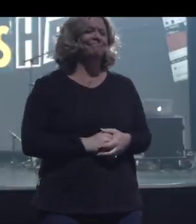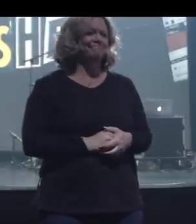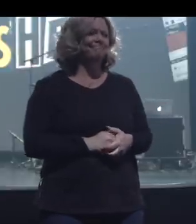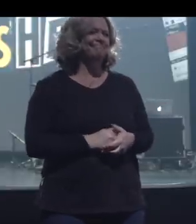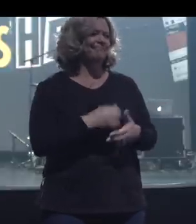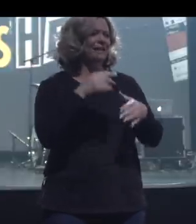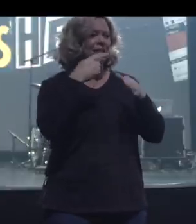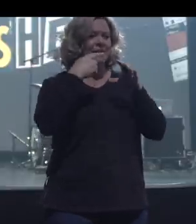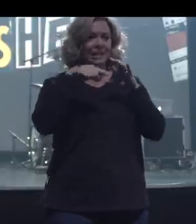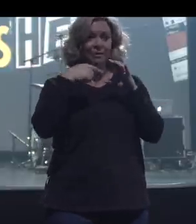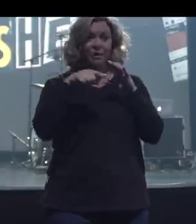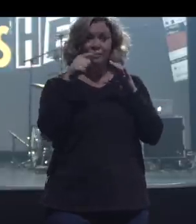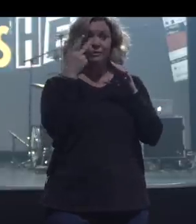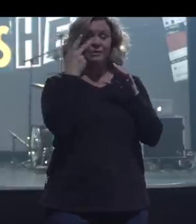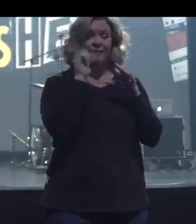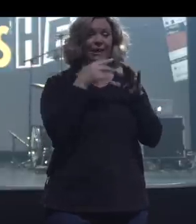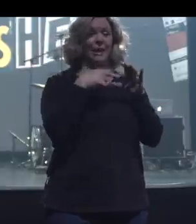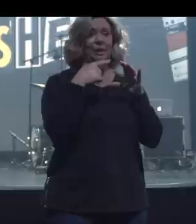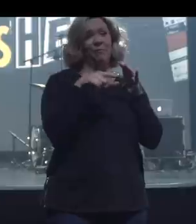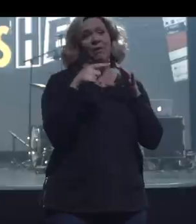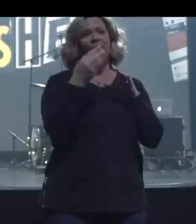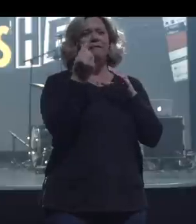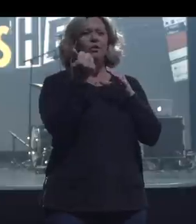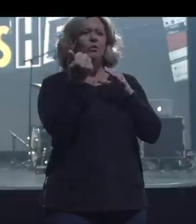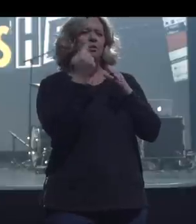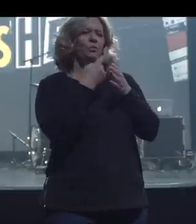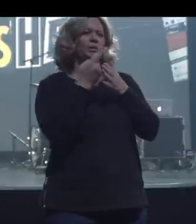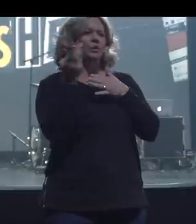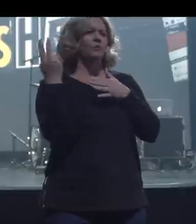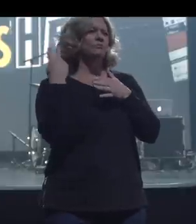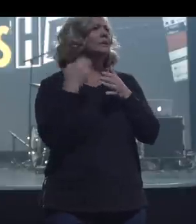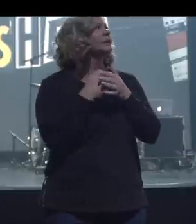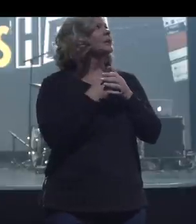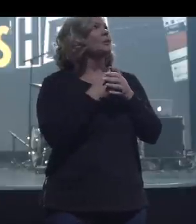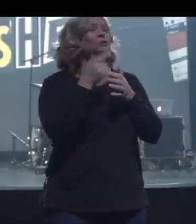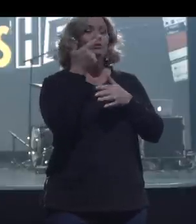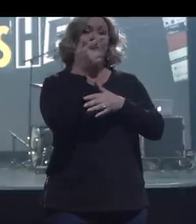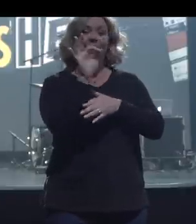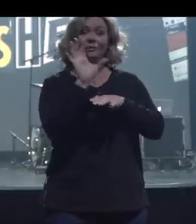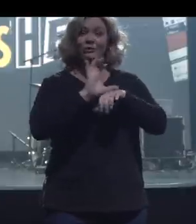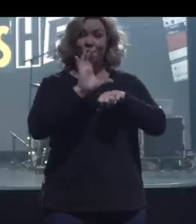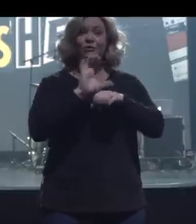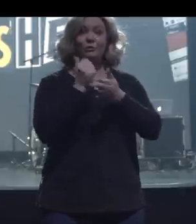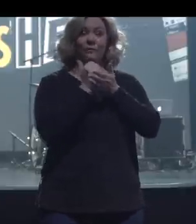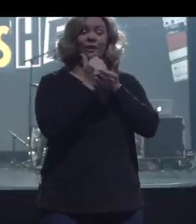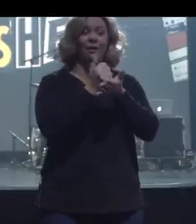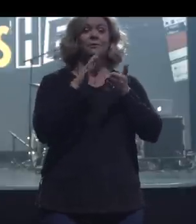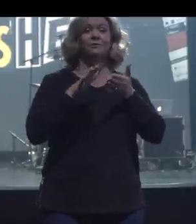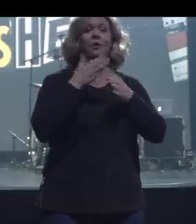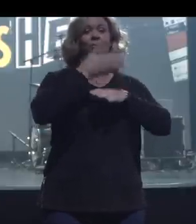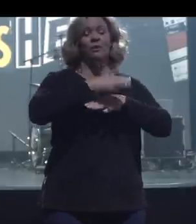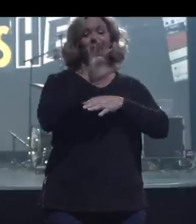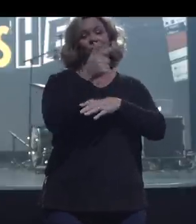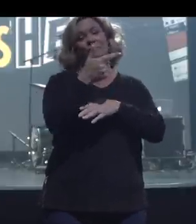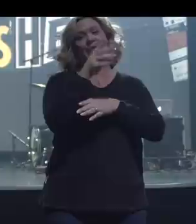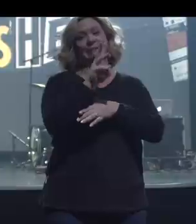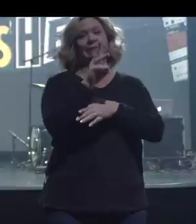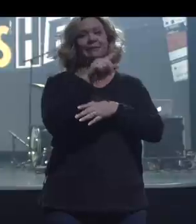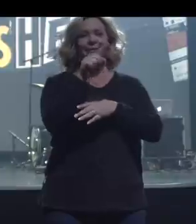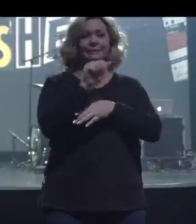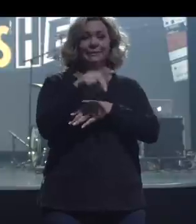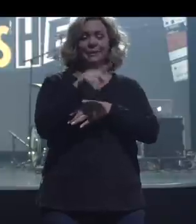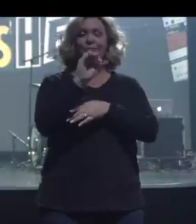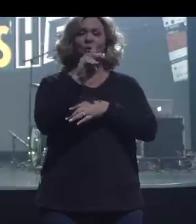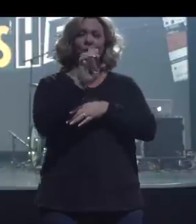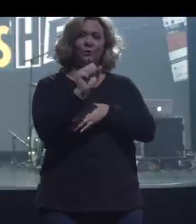email a couple weeks ago. If you didn't get that, let me just give you a quick update. We've helped 29 churches across 26 zip codes. The funding